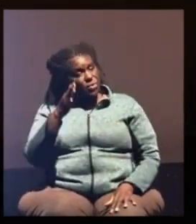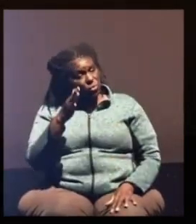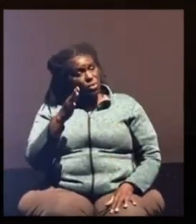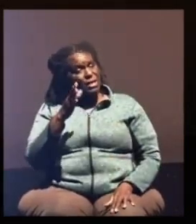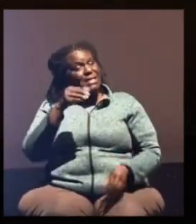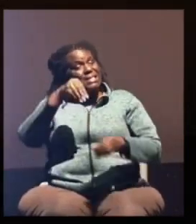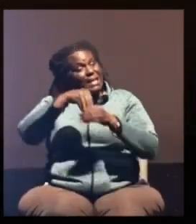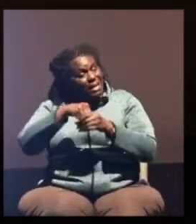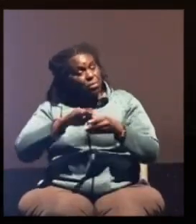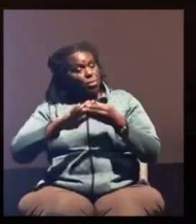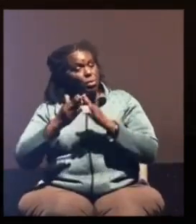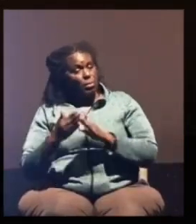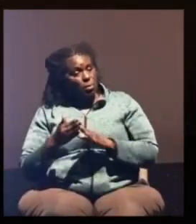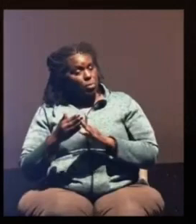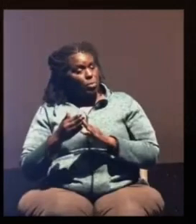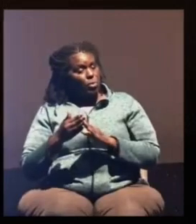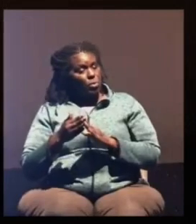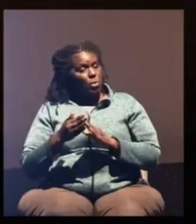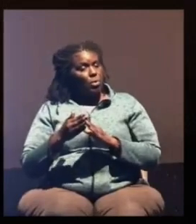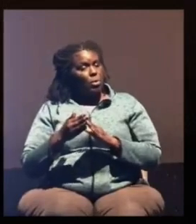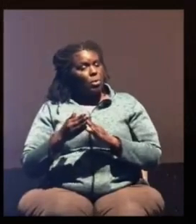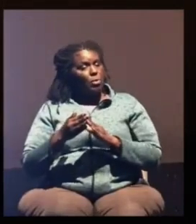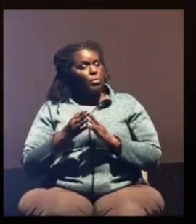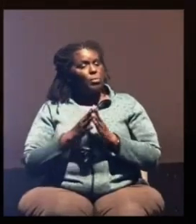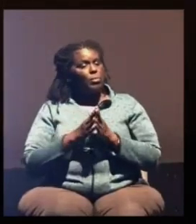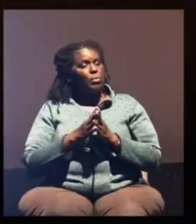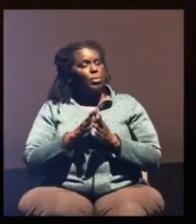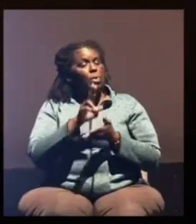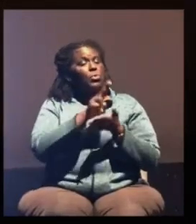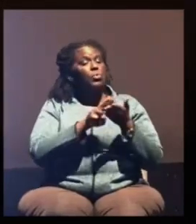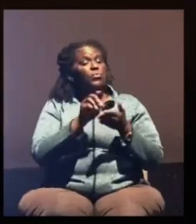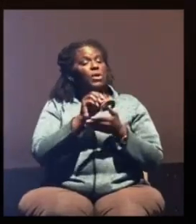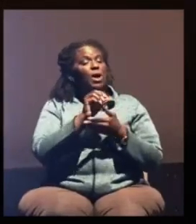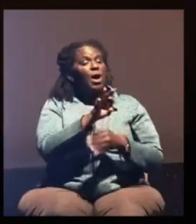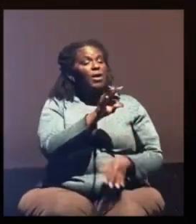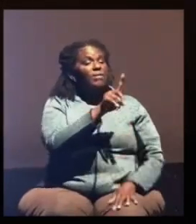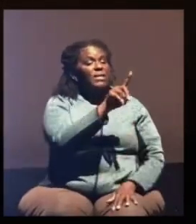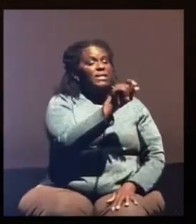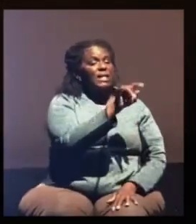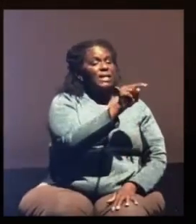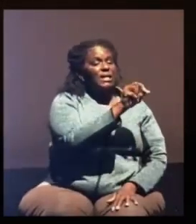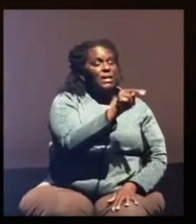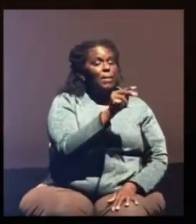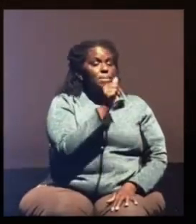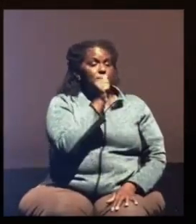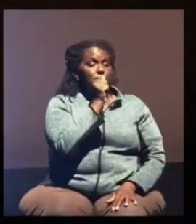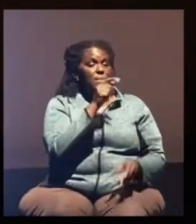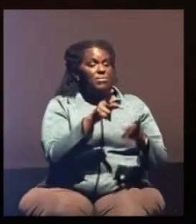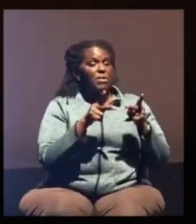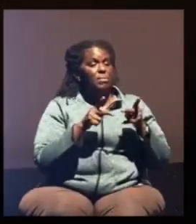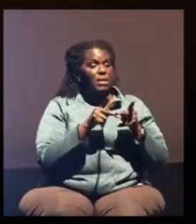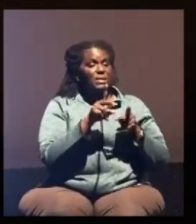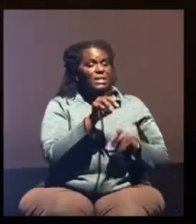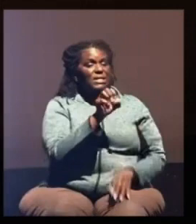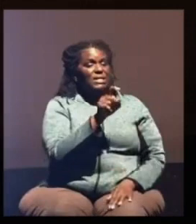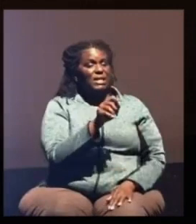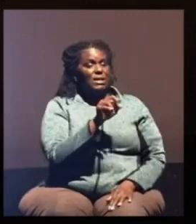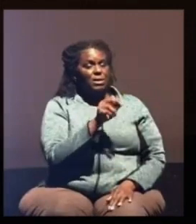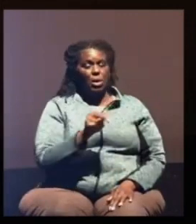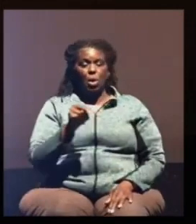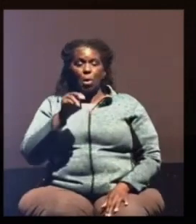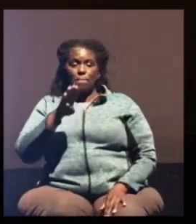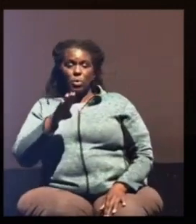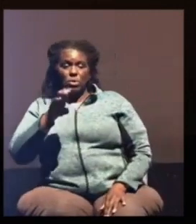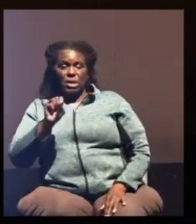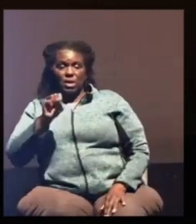the community, even though that is not their name. The University of Dayton, a private place in Dayton, Ball State